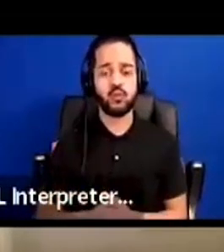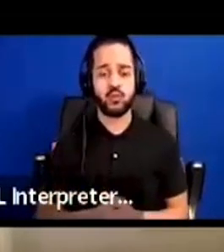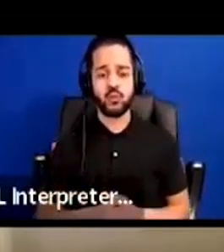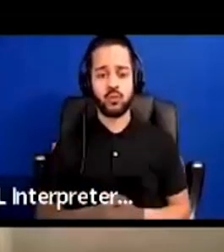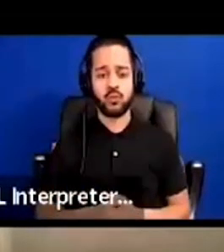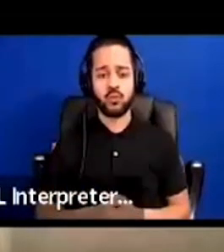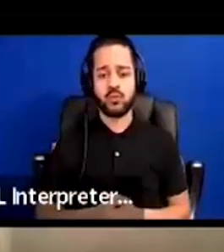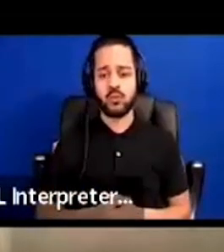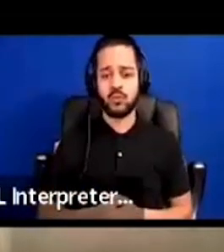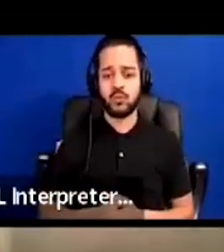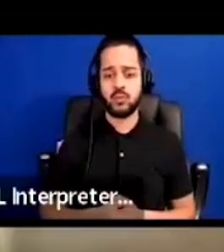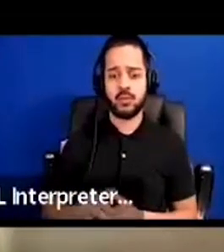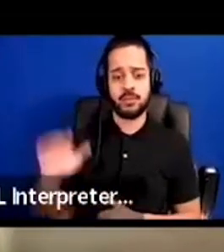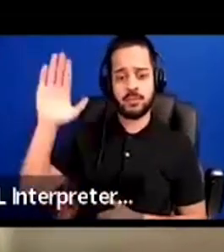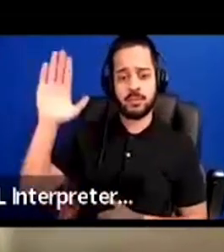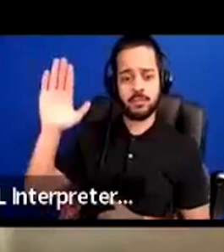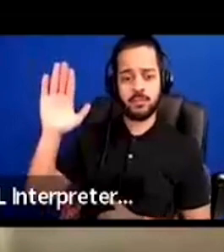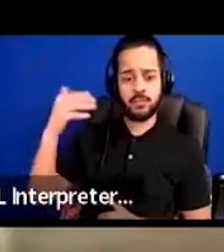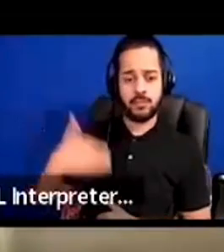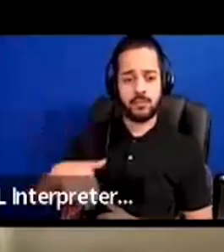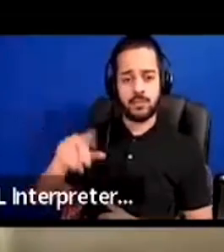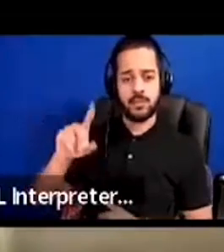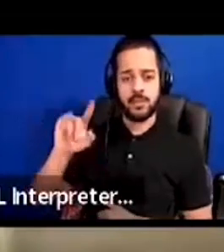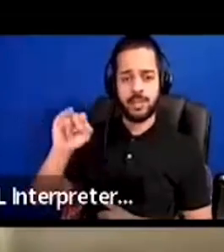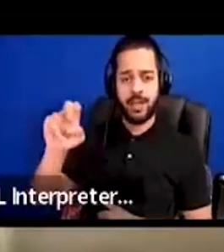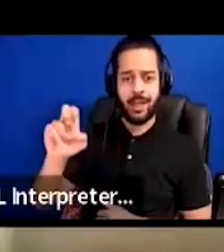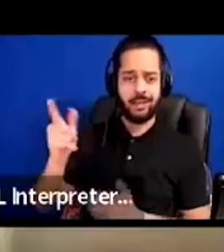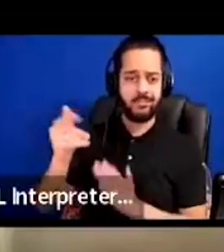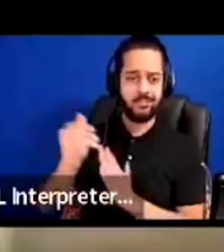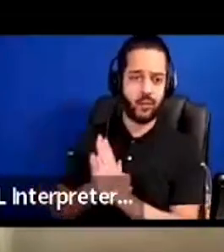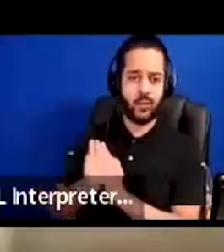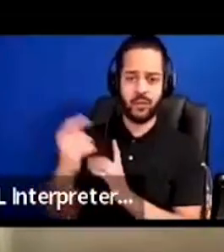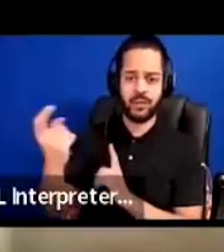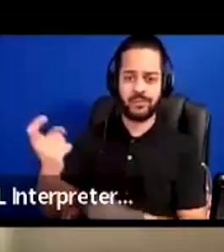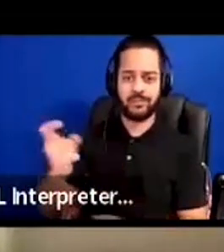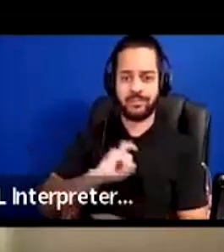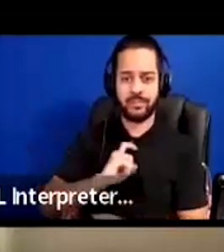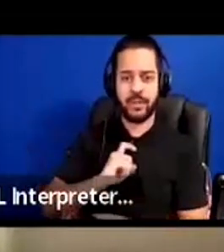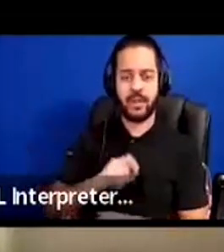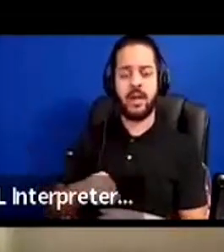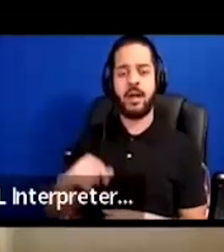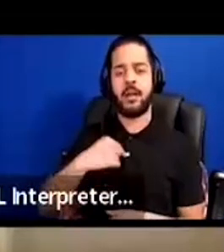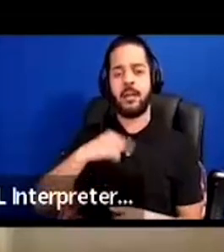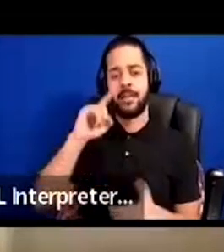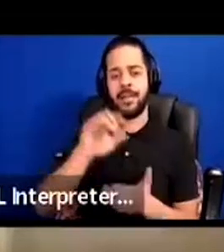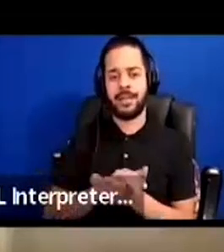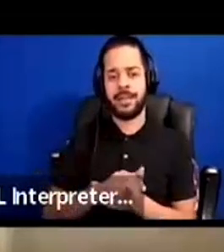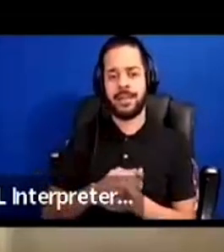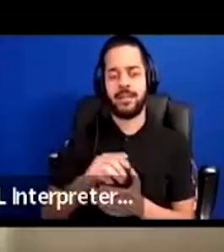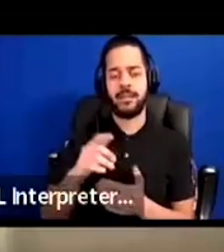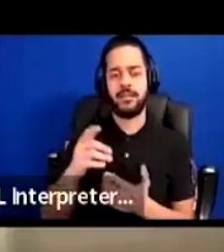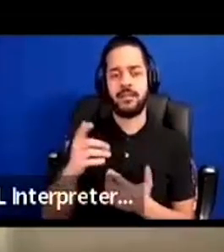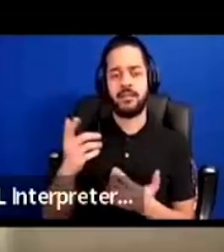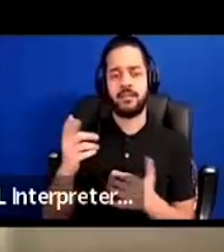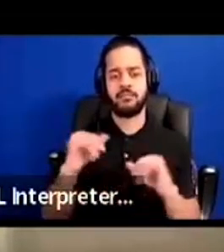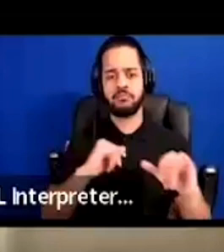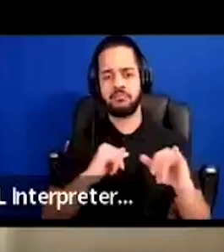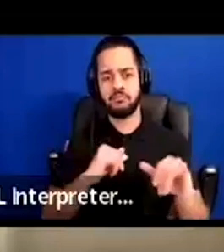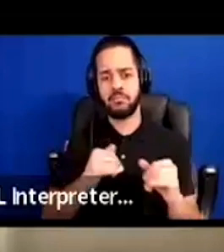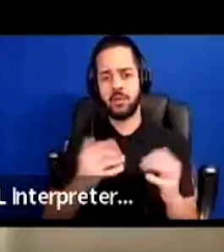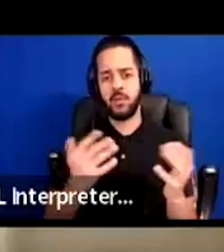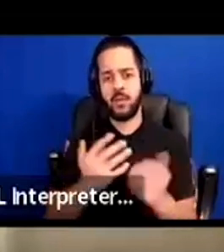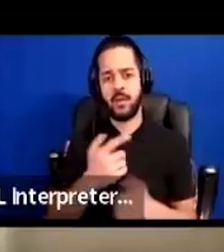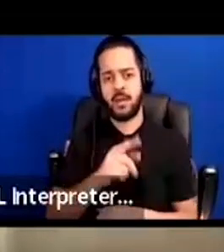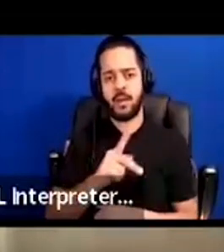That would be me by default. I think similarly to some of what Kenny